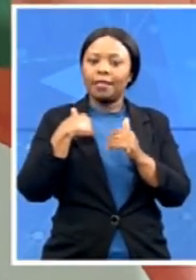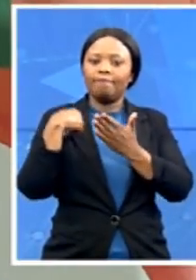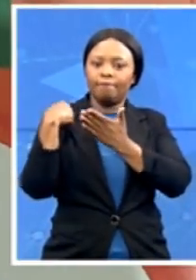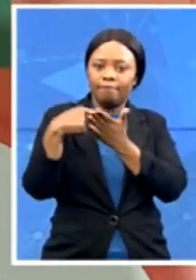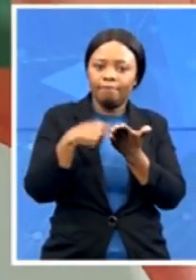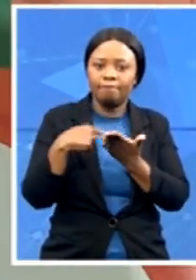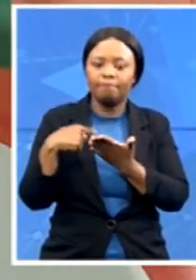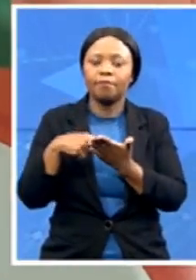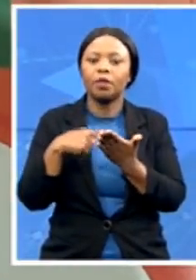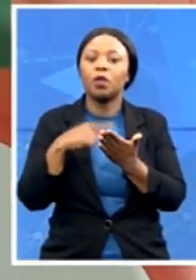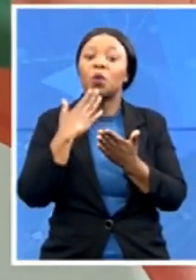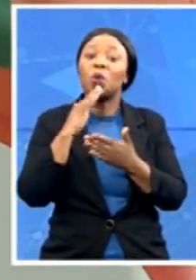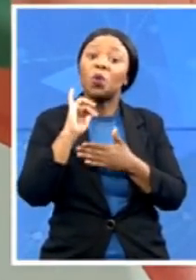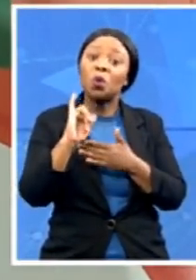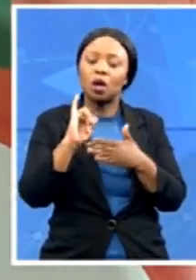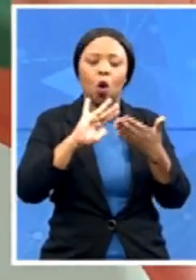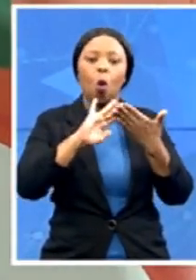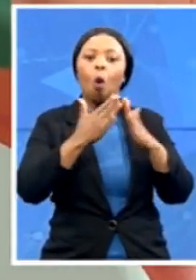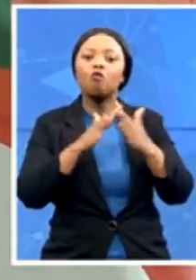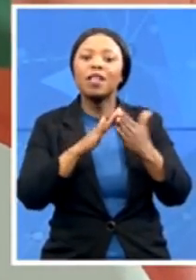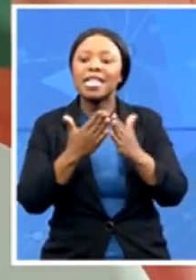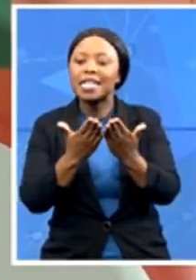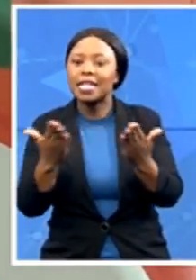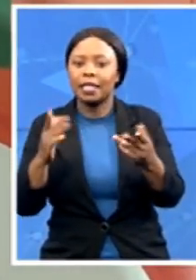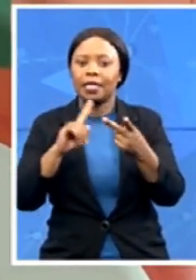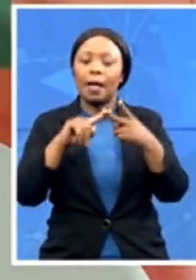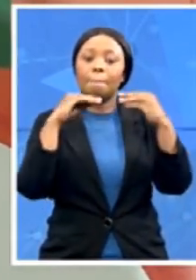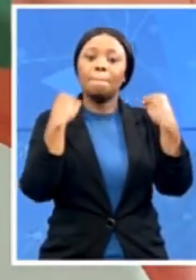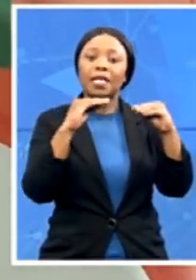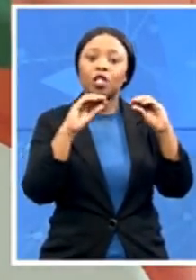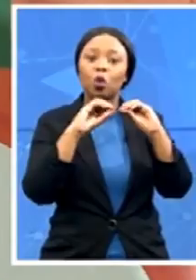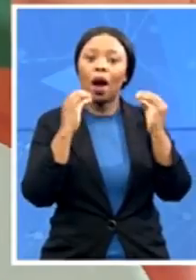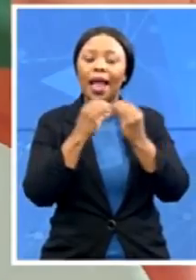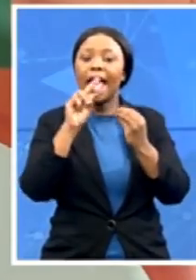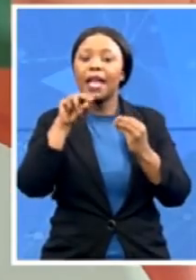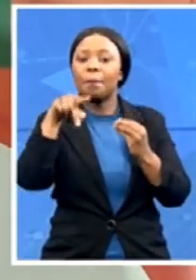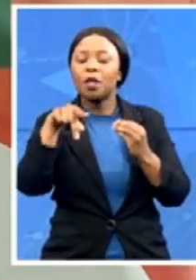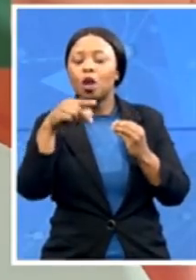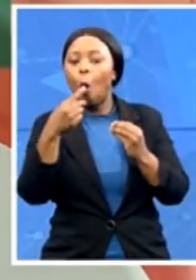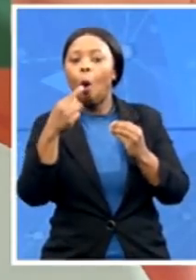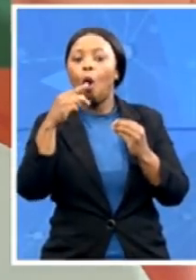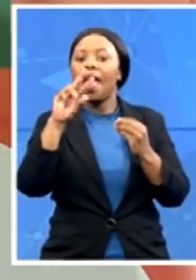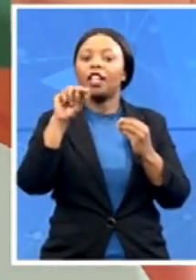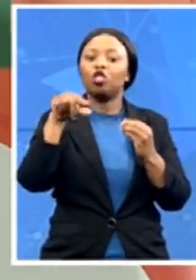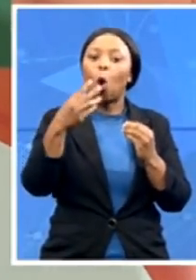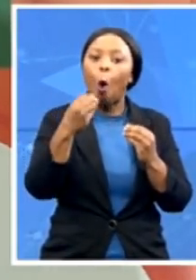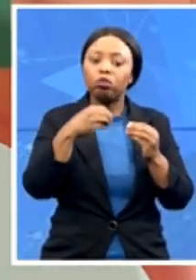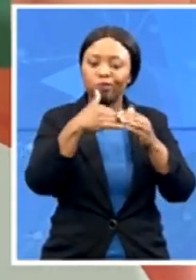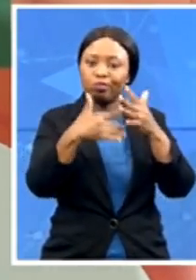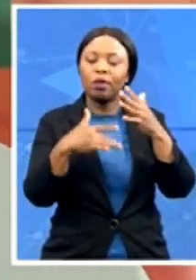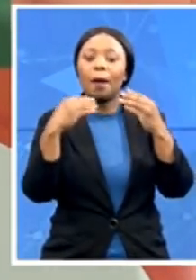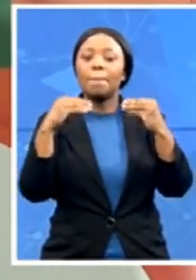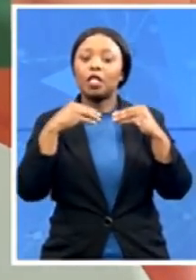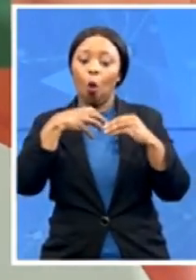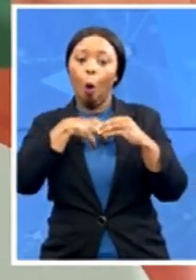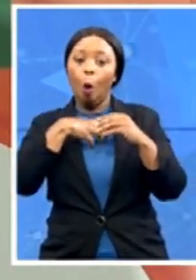groups, business organizations, and business owners. This will in part act as